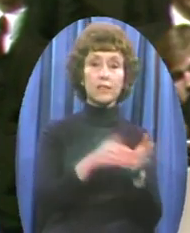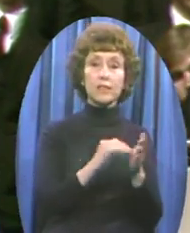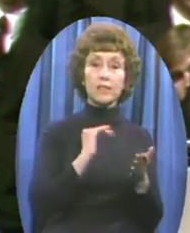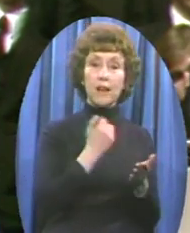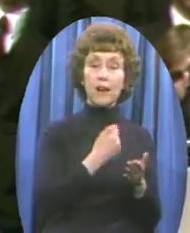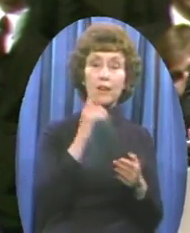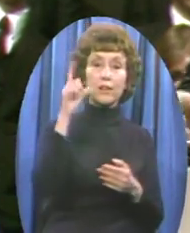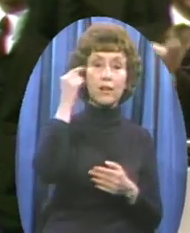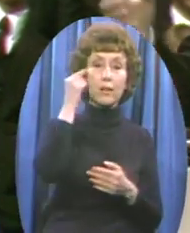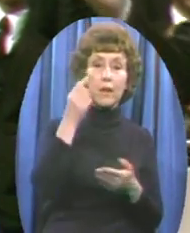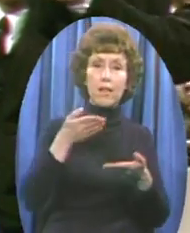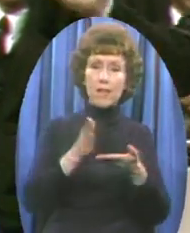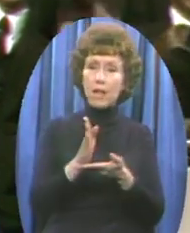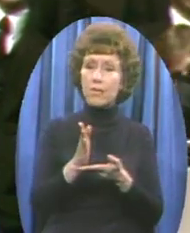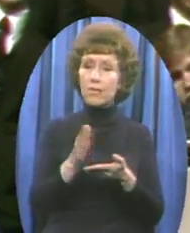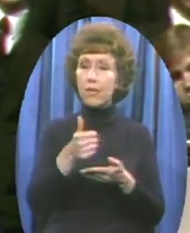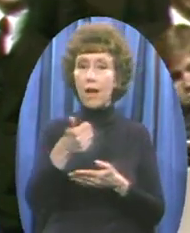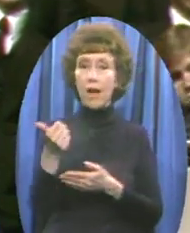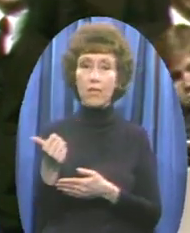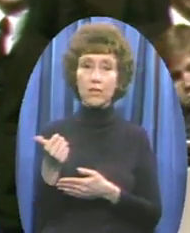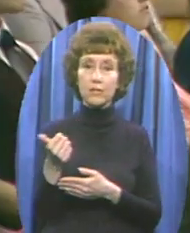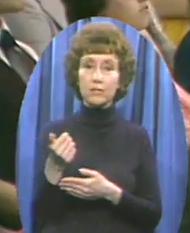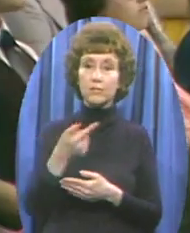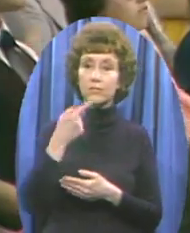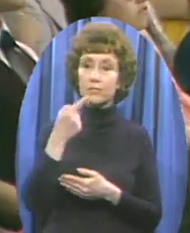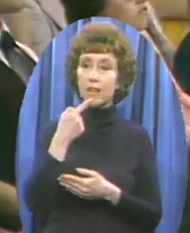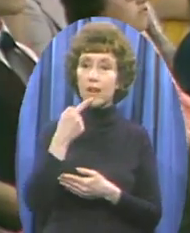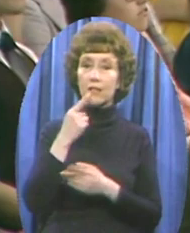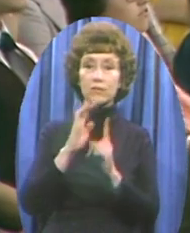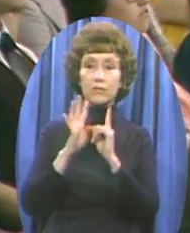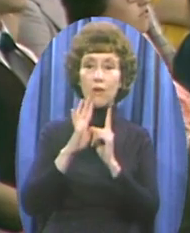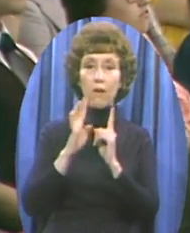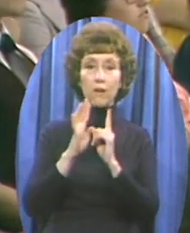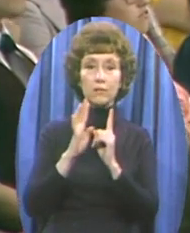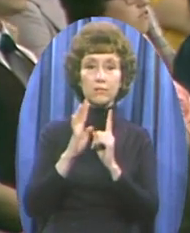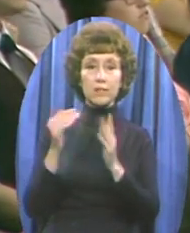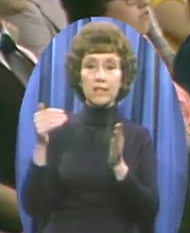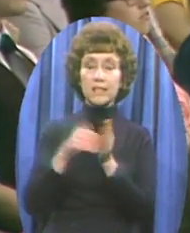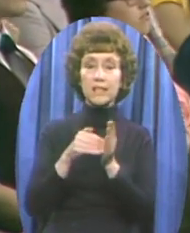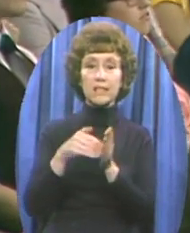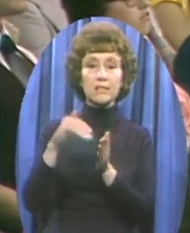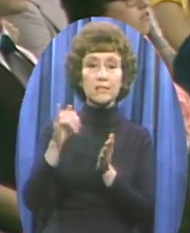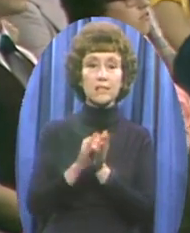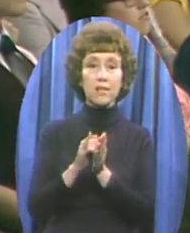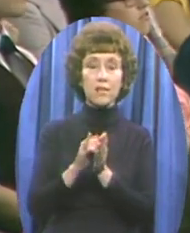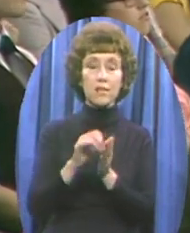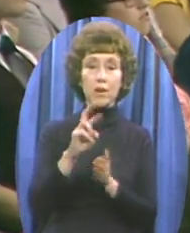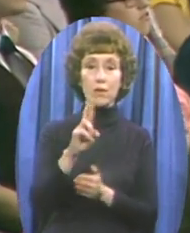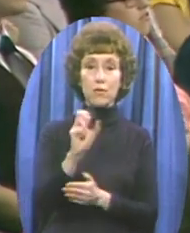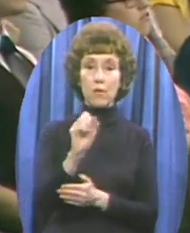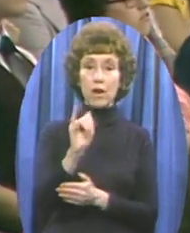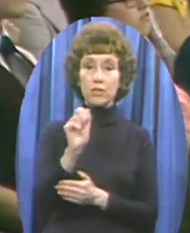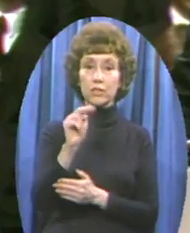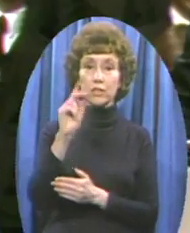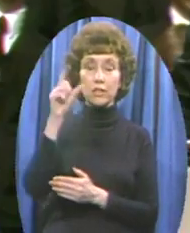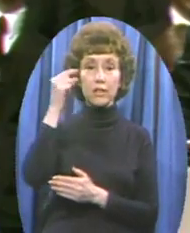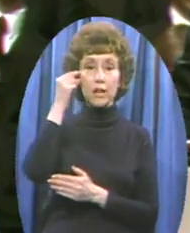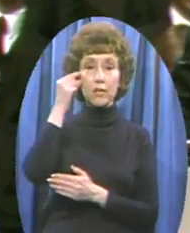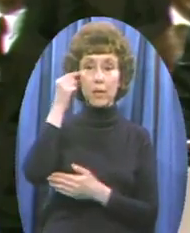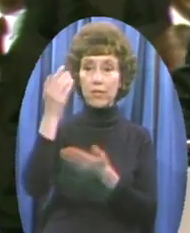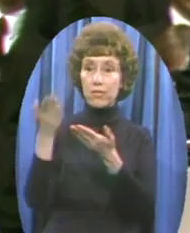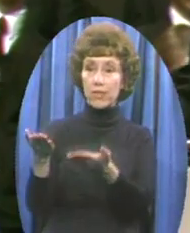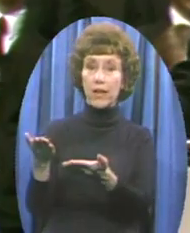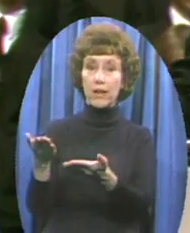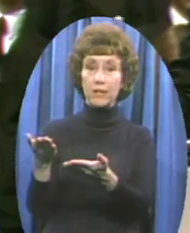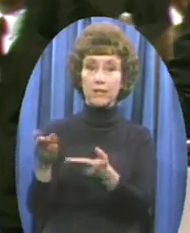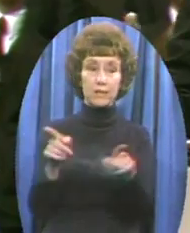say the things they say in the Soviet Union. You let those who hate this nation, and